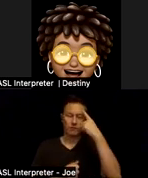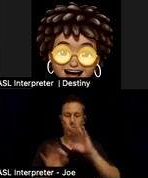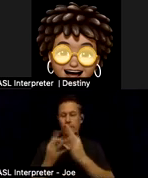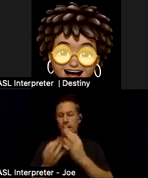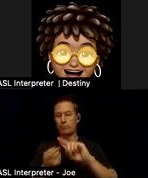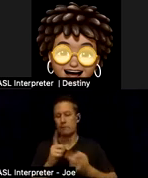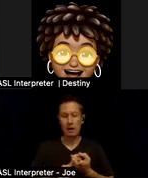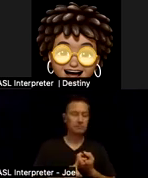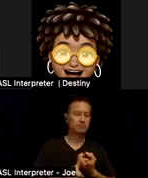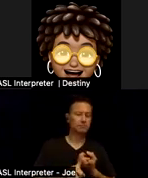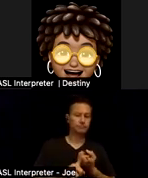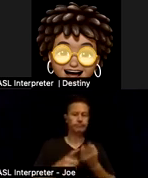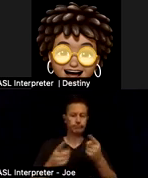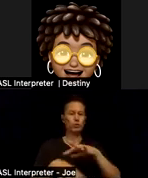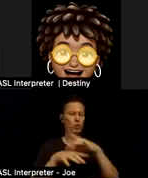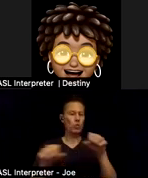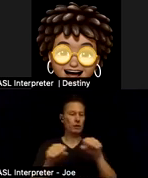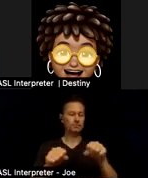an earthquake.